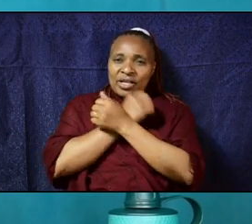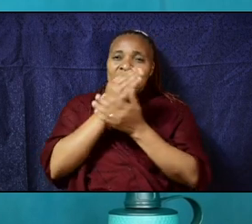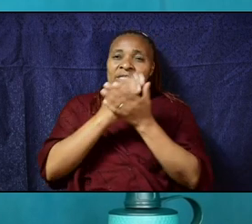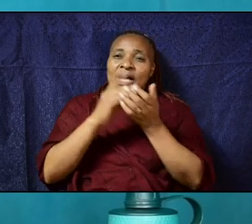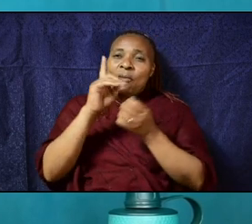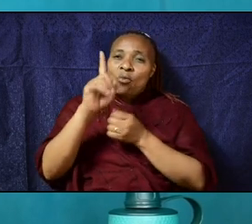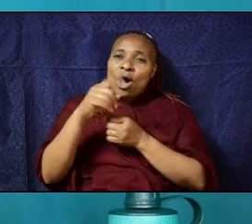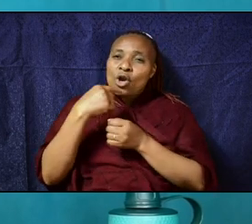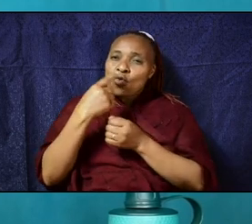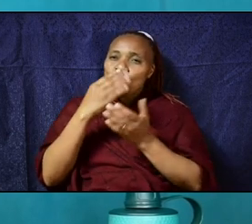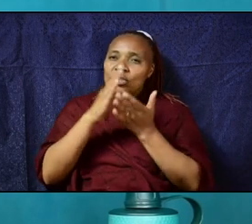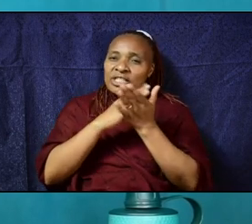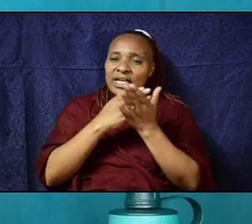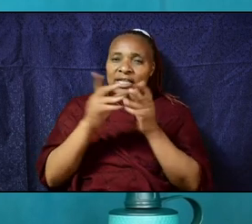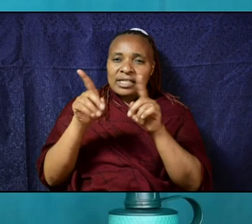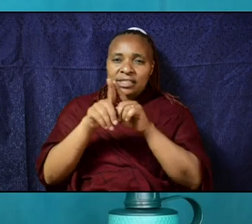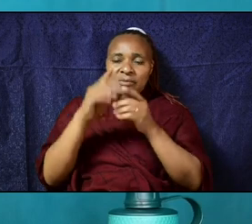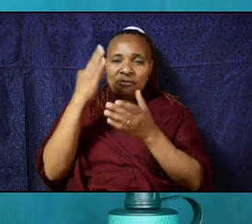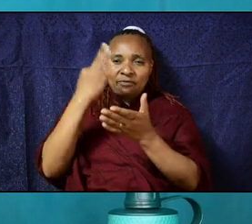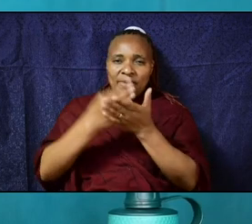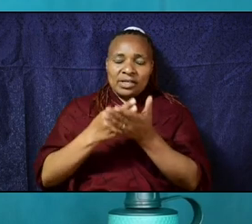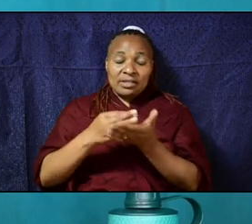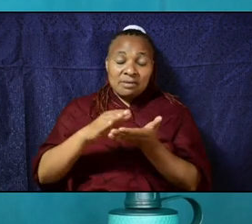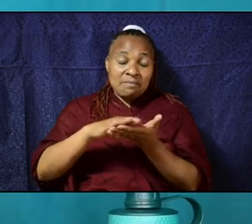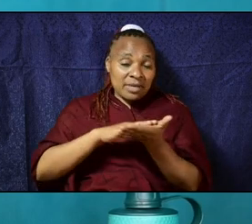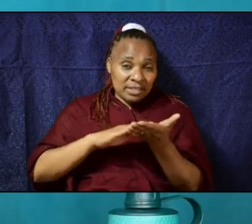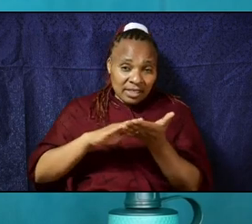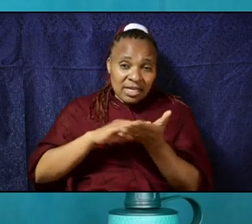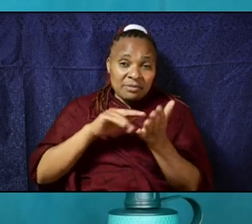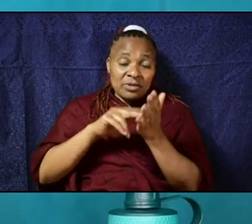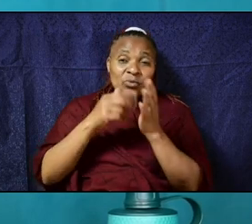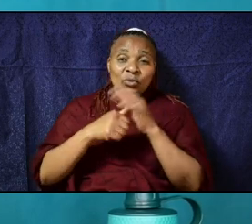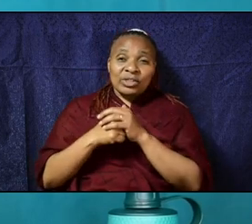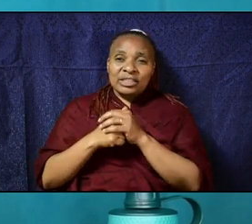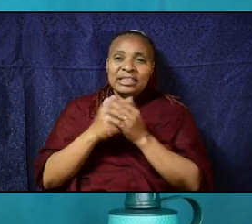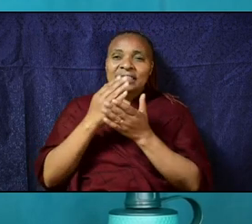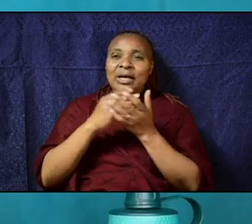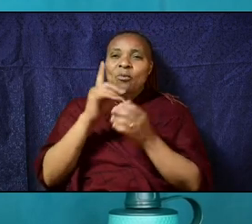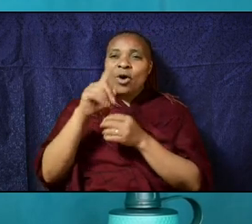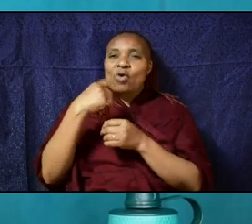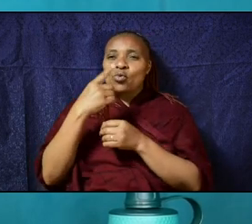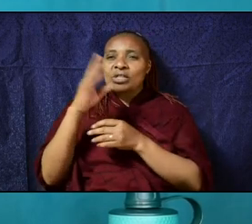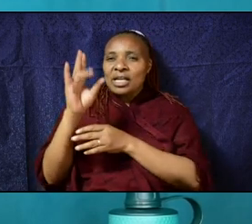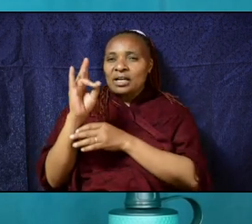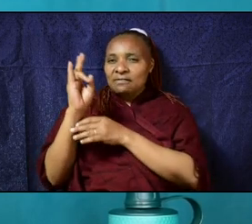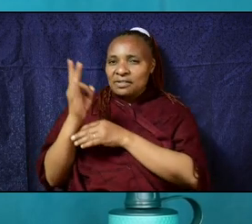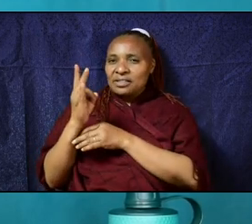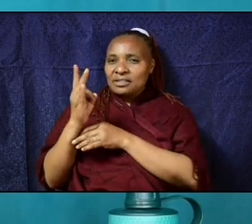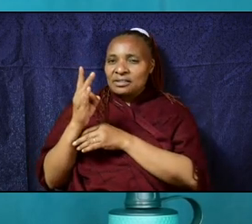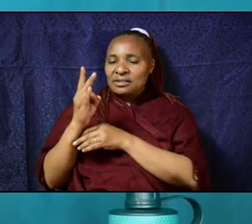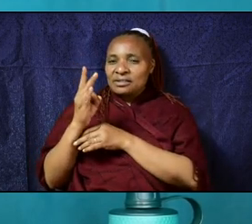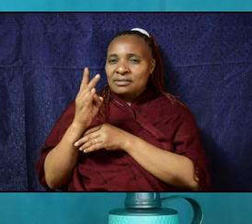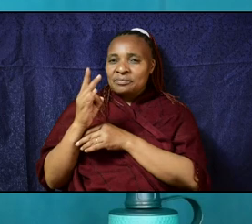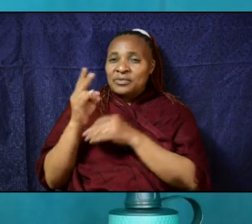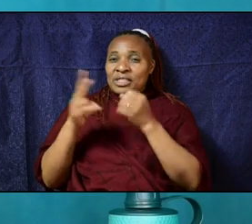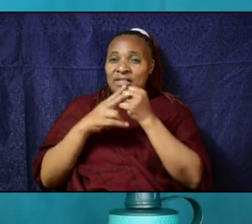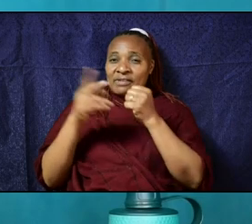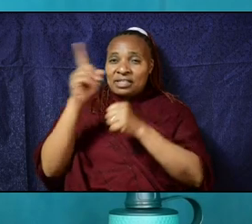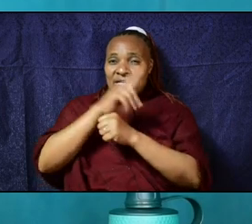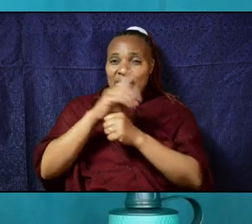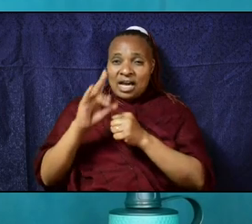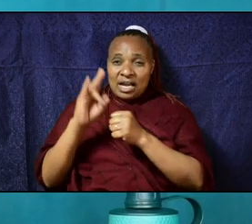you share the same faith with. So that basically means that someone who's an Adventist, a Seventh-day Adventist to be specific,